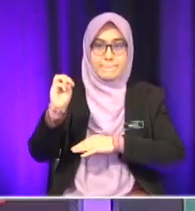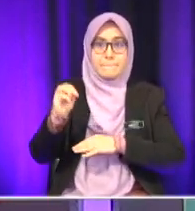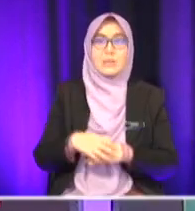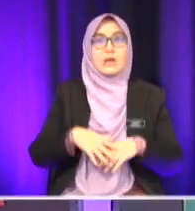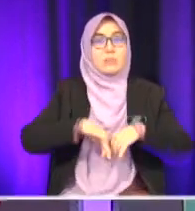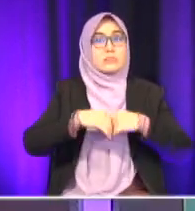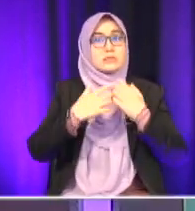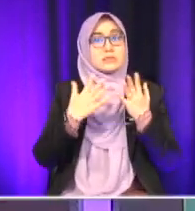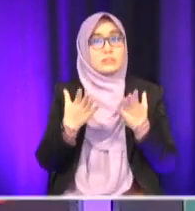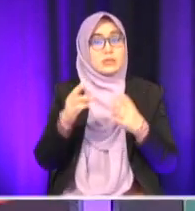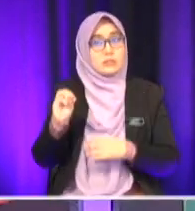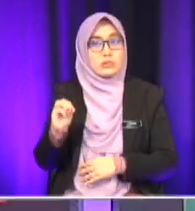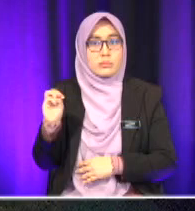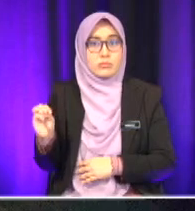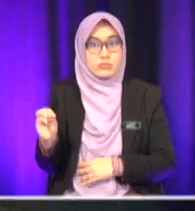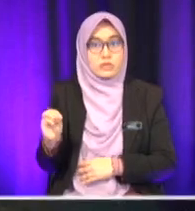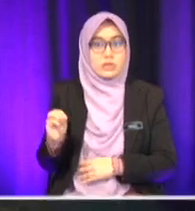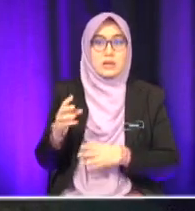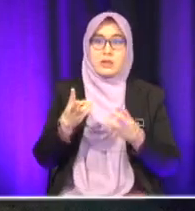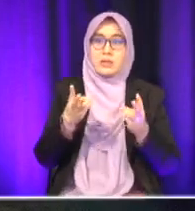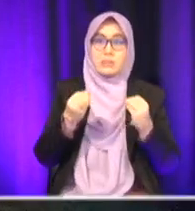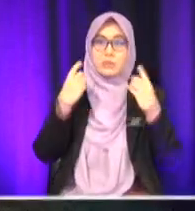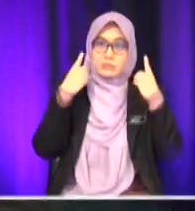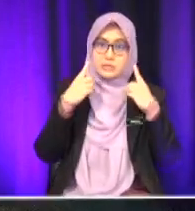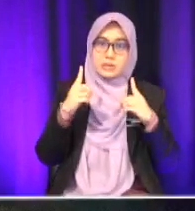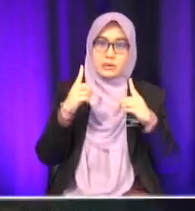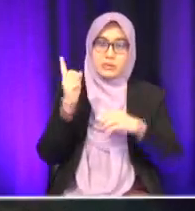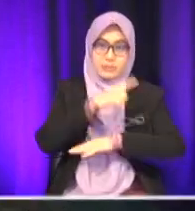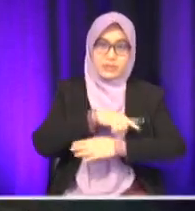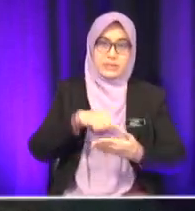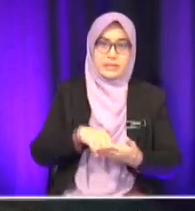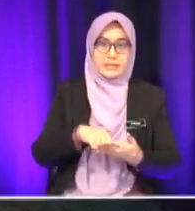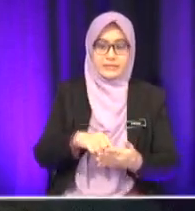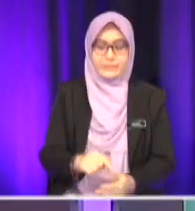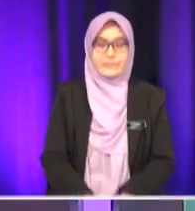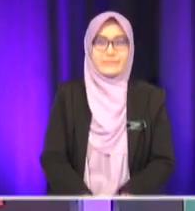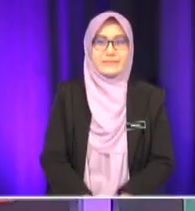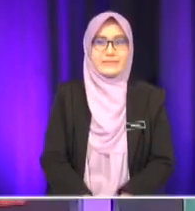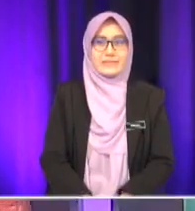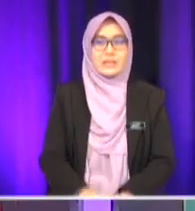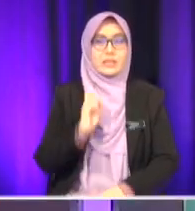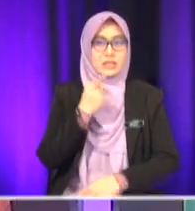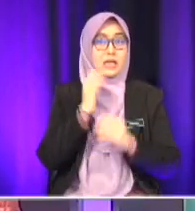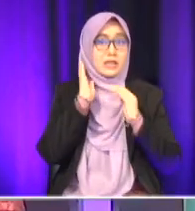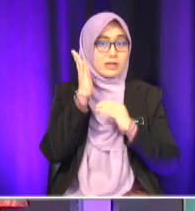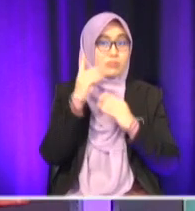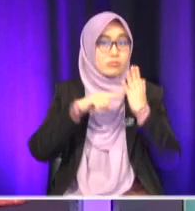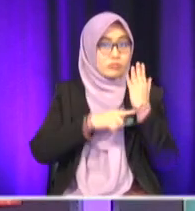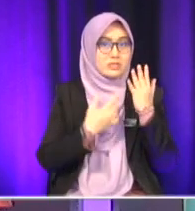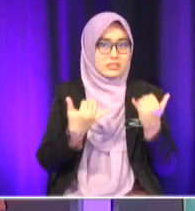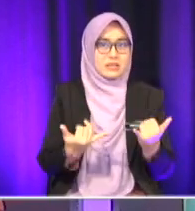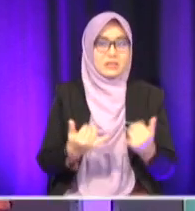answer to the questions. All right. So shall we begin? Yeah. Over to you. Okay, thank you, Sean. Okay, so